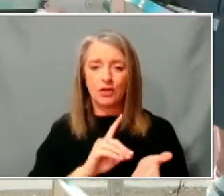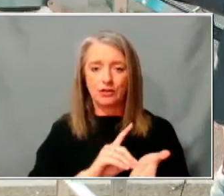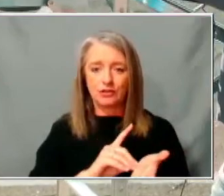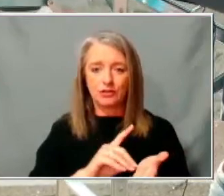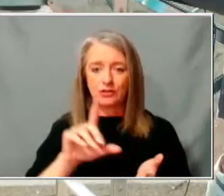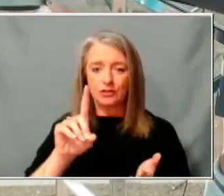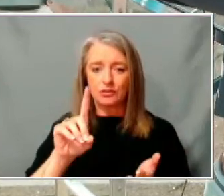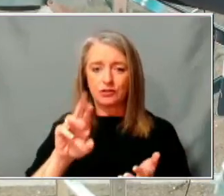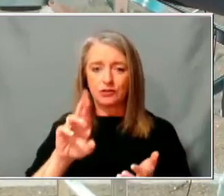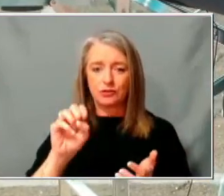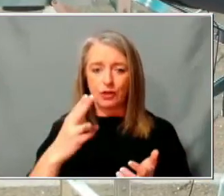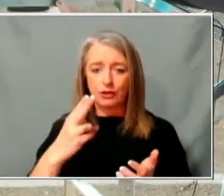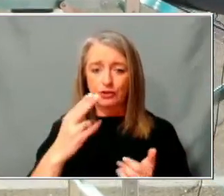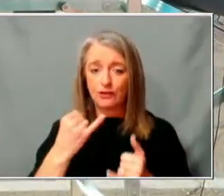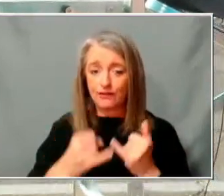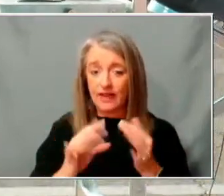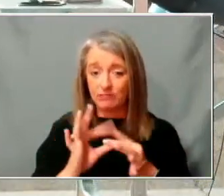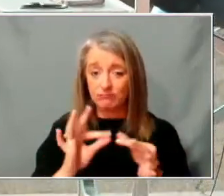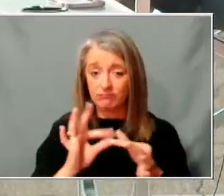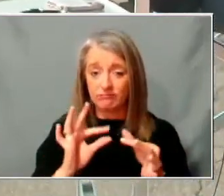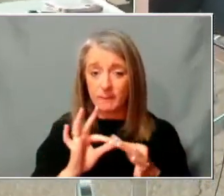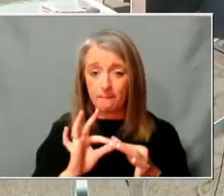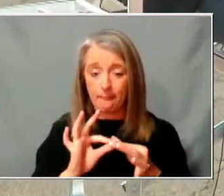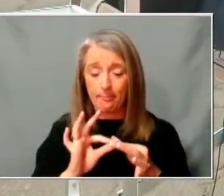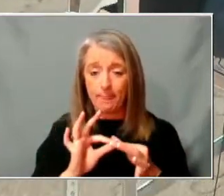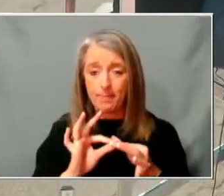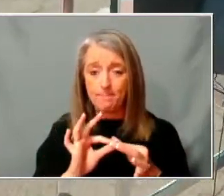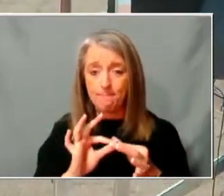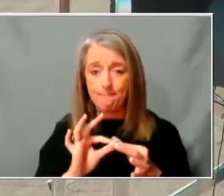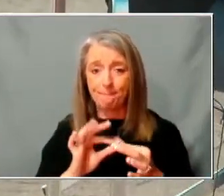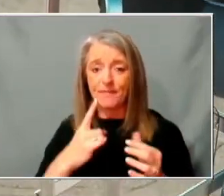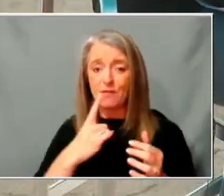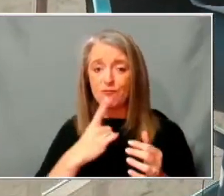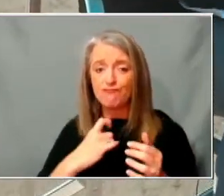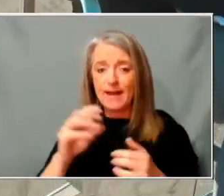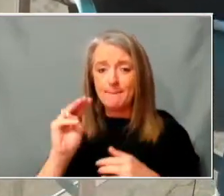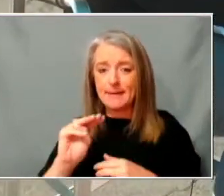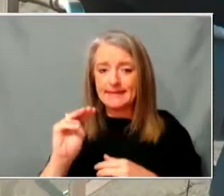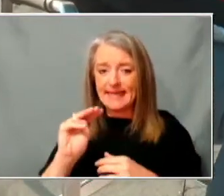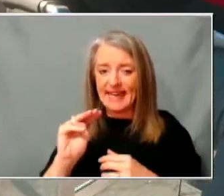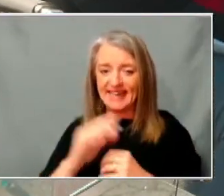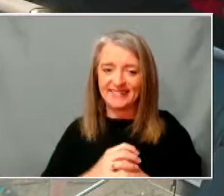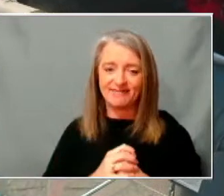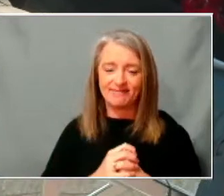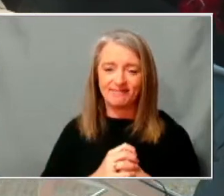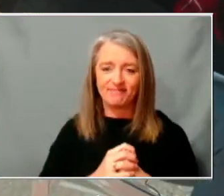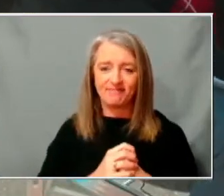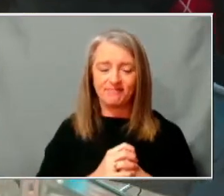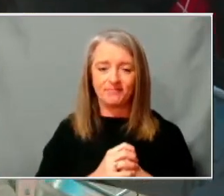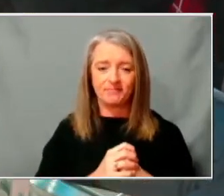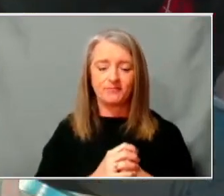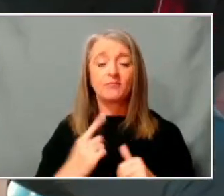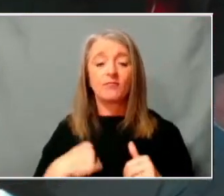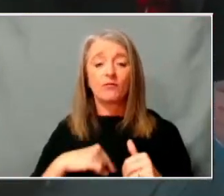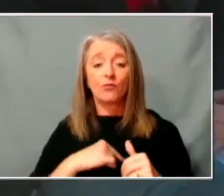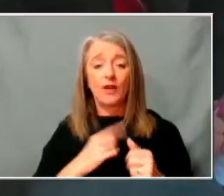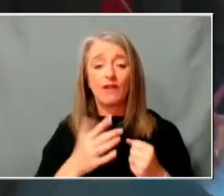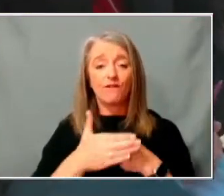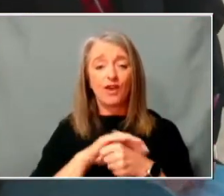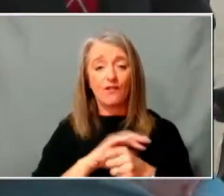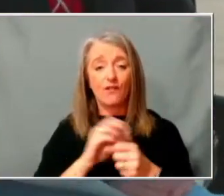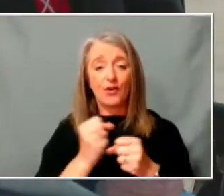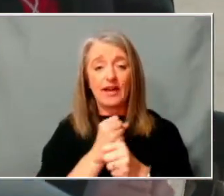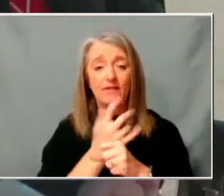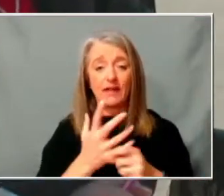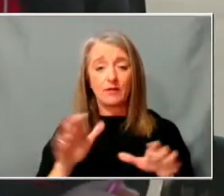final thoughts, and just what can you leave us with on this Red Monday today? Well, I think we've covered already what we got to do to be able to